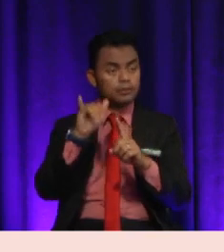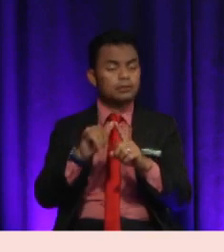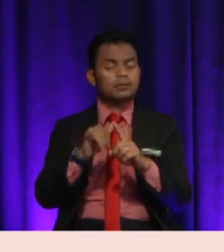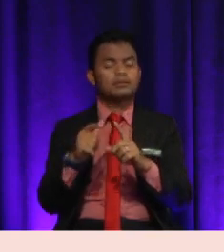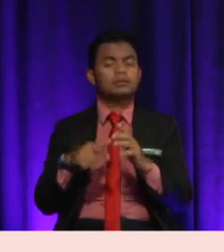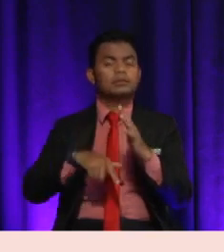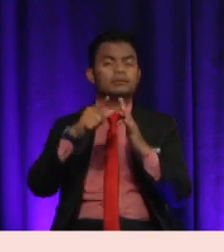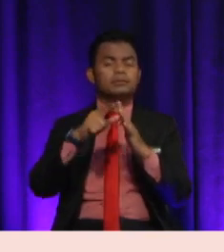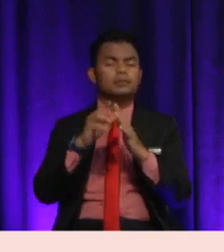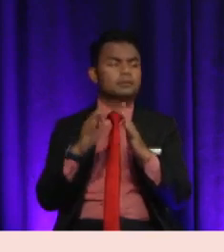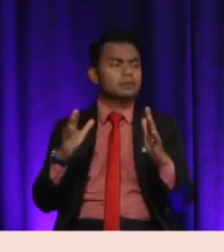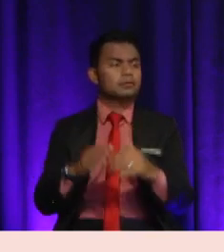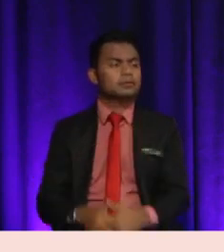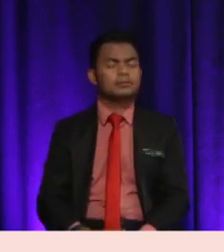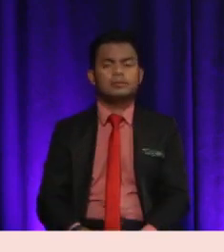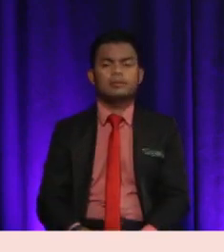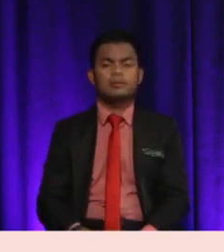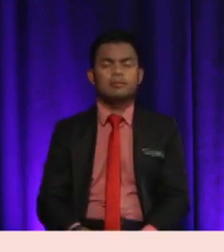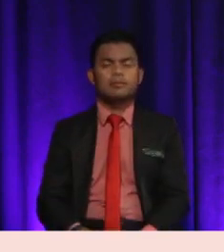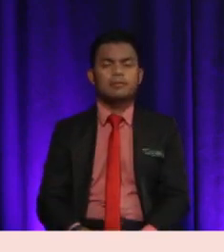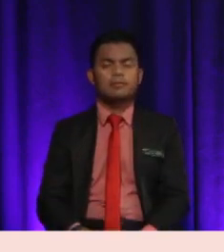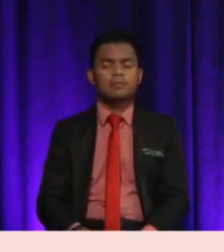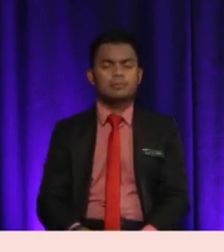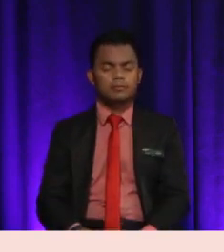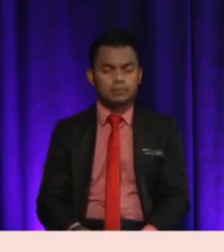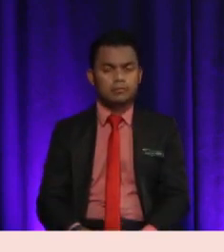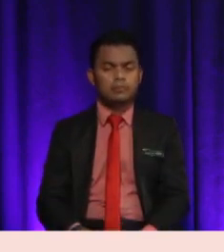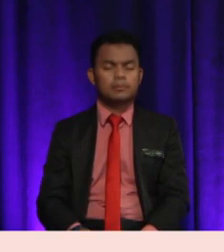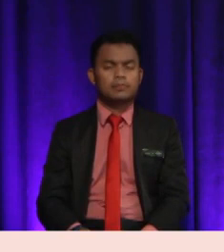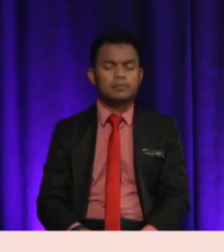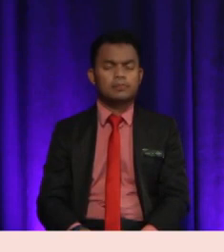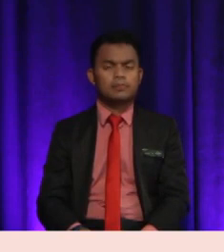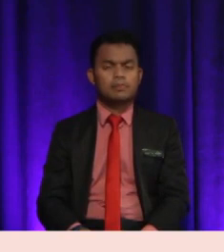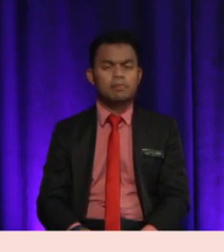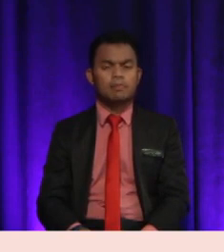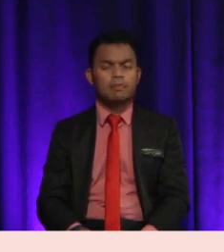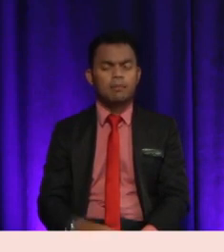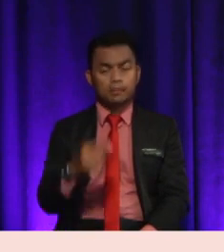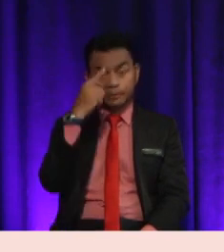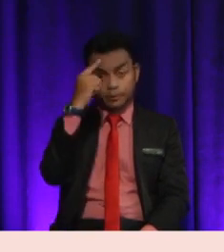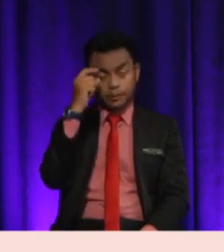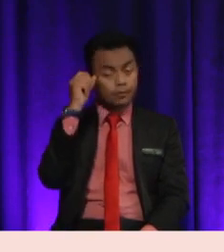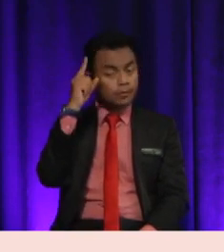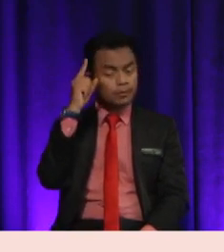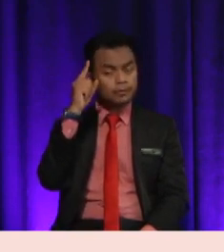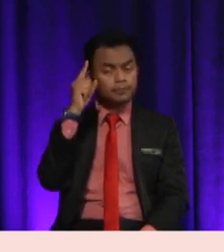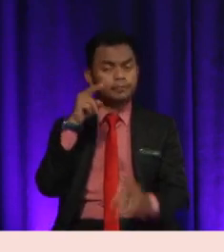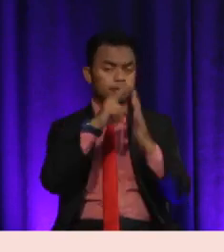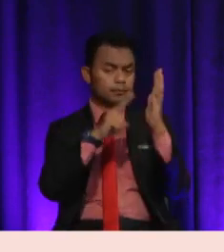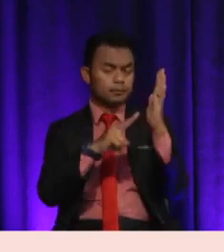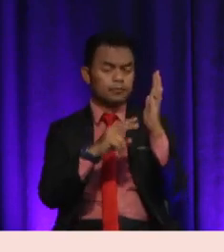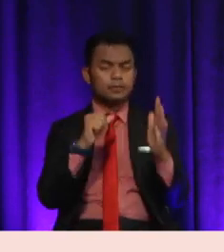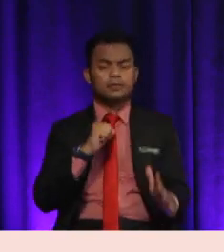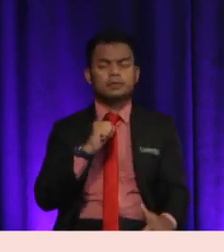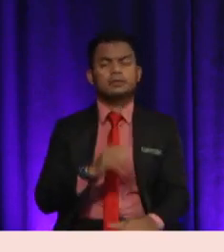by the spirits, and Sarah Winchester might be the next victim. The medium said that to keep the ghosts happy, Sarah had to build a huge